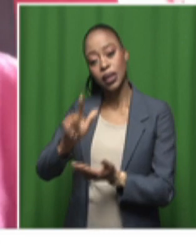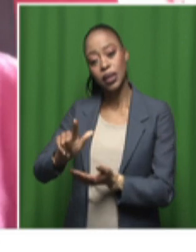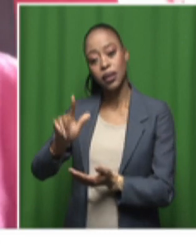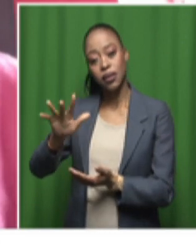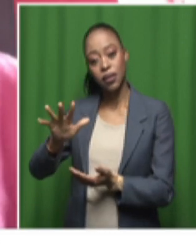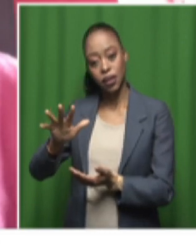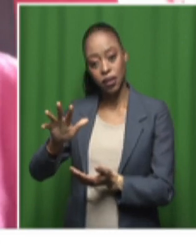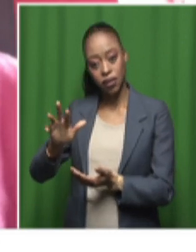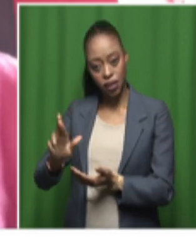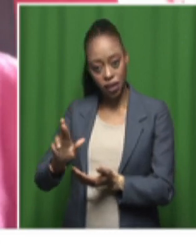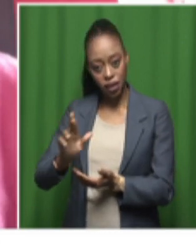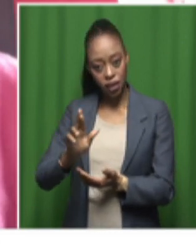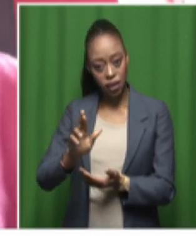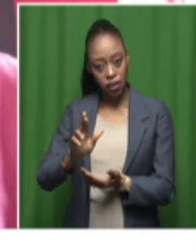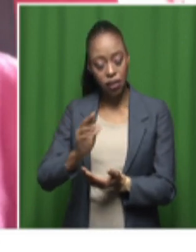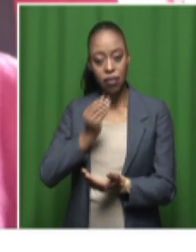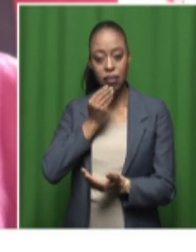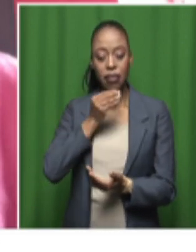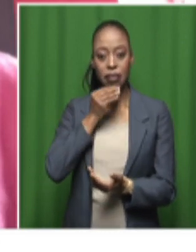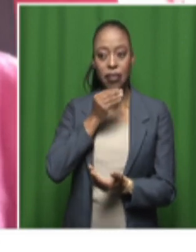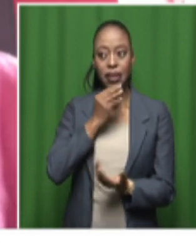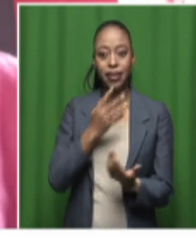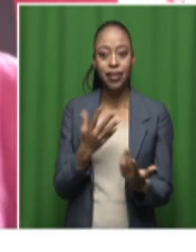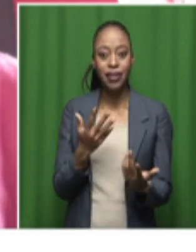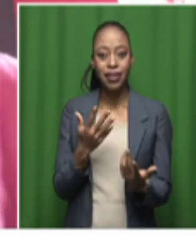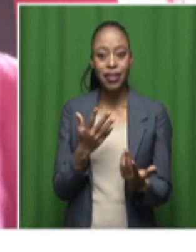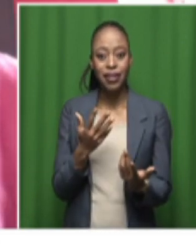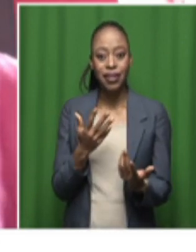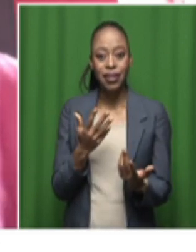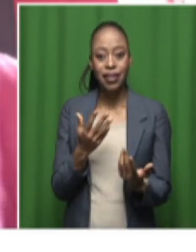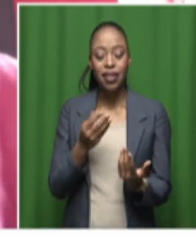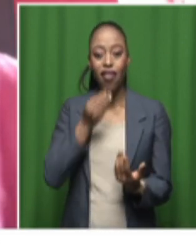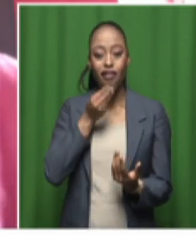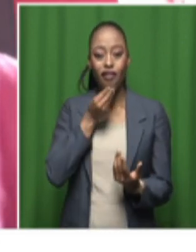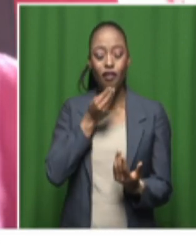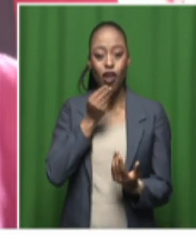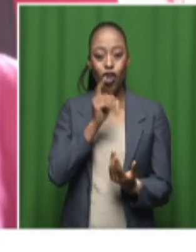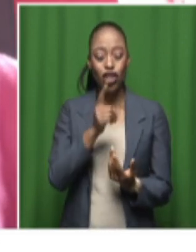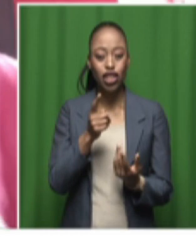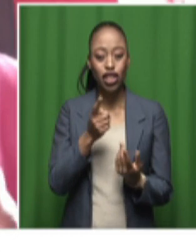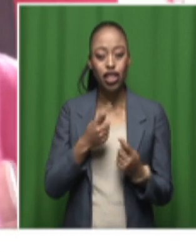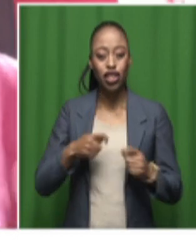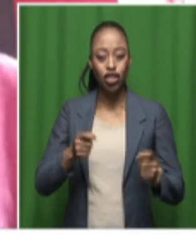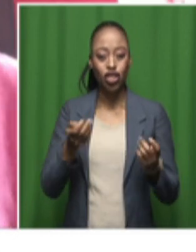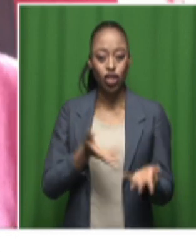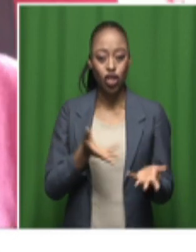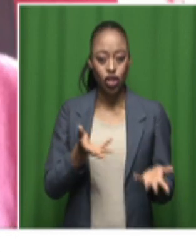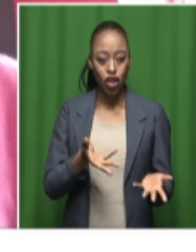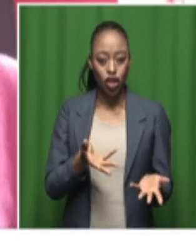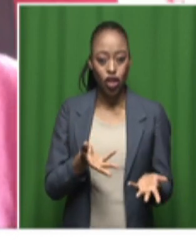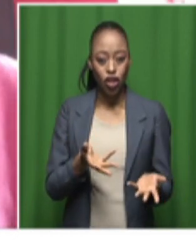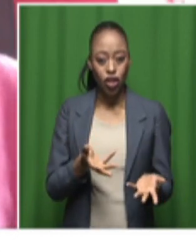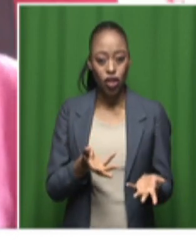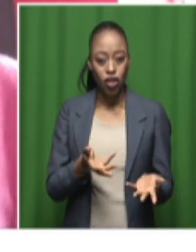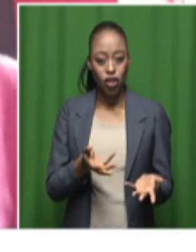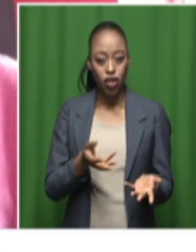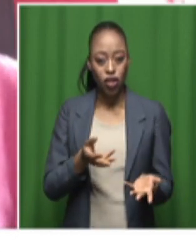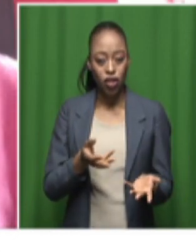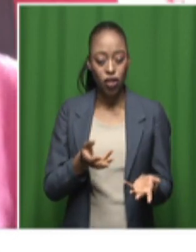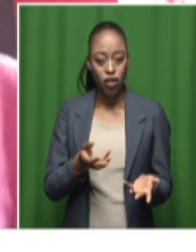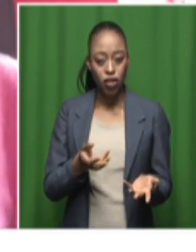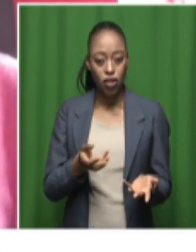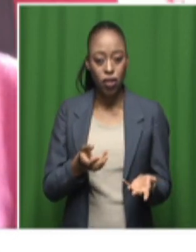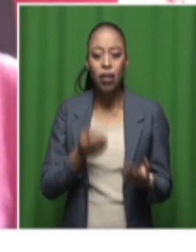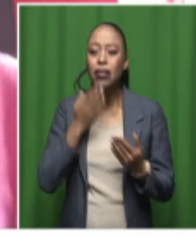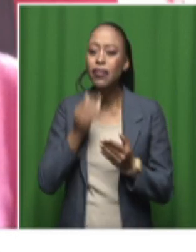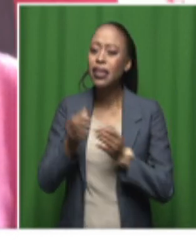4,775 Rand and 59 cents. So that's how much that basic foodstuff basket is going to be costing us. That's that food basket.